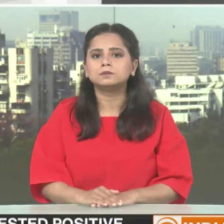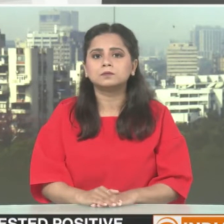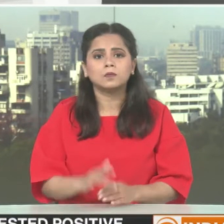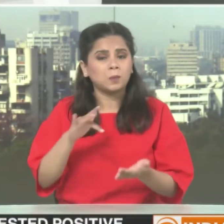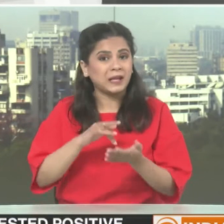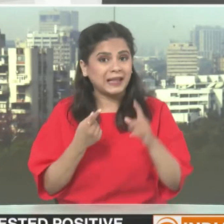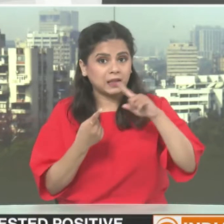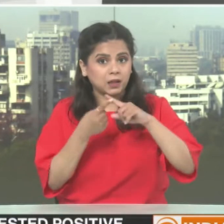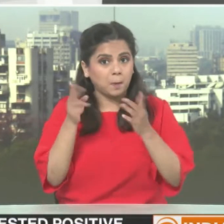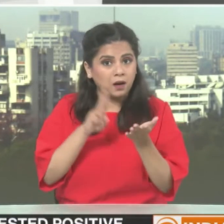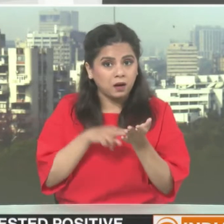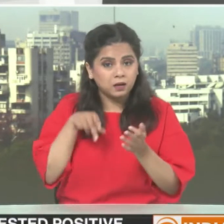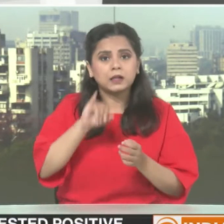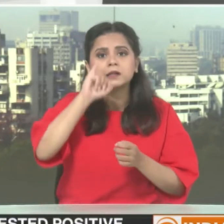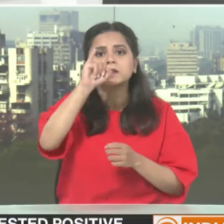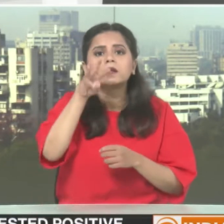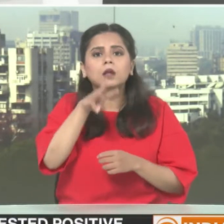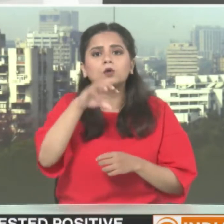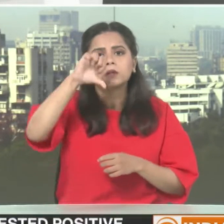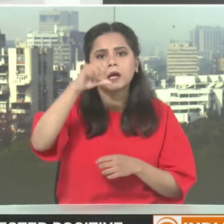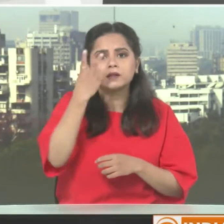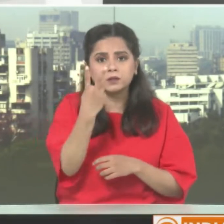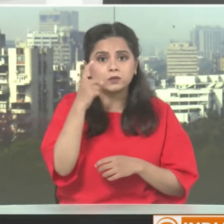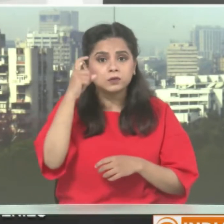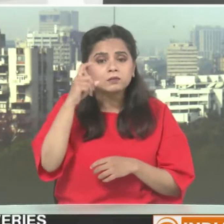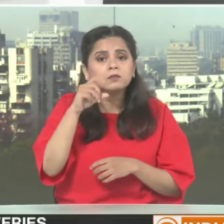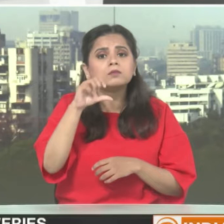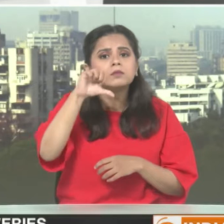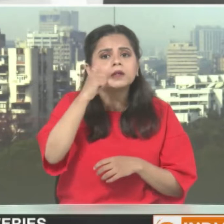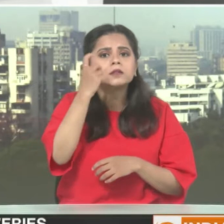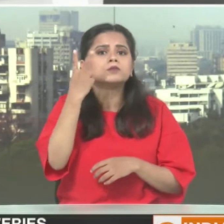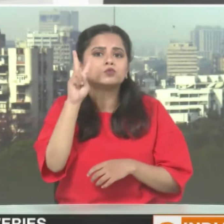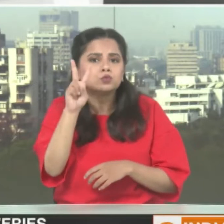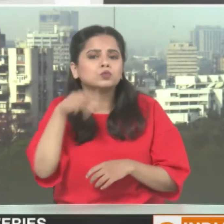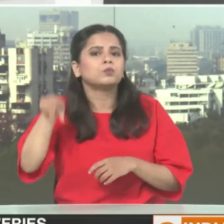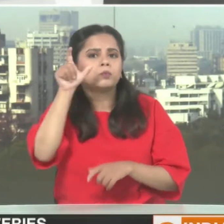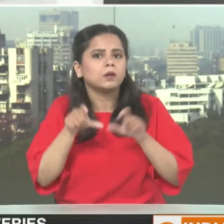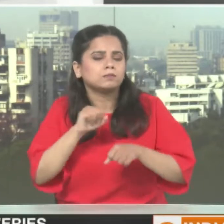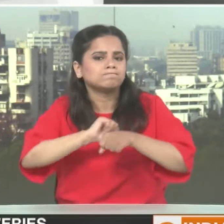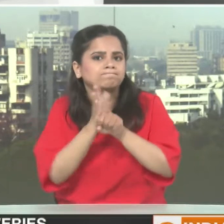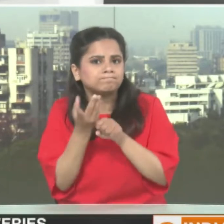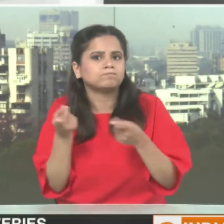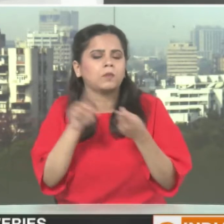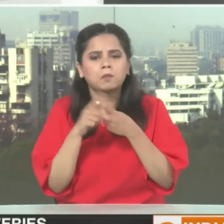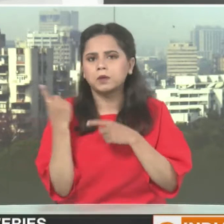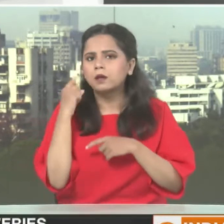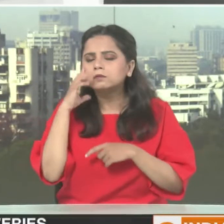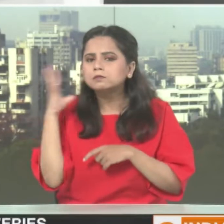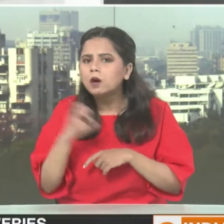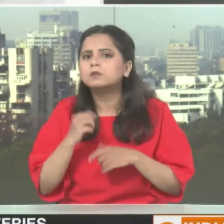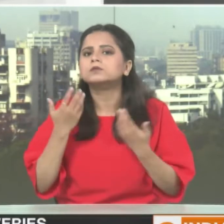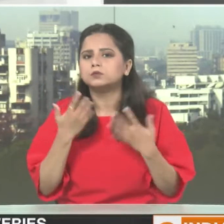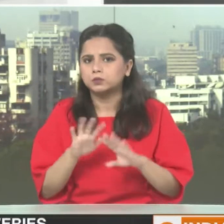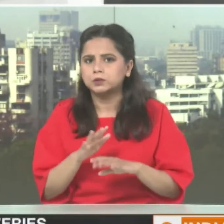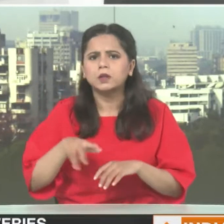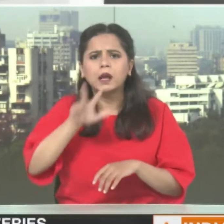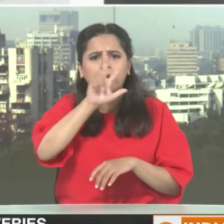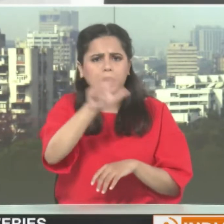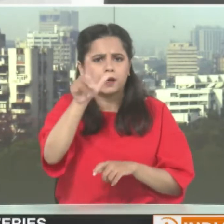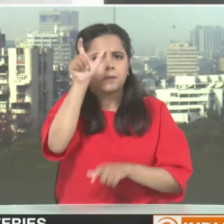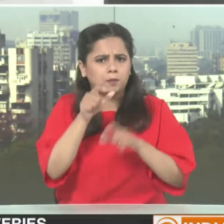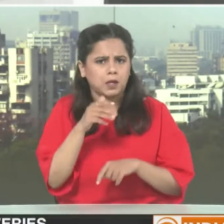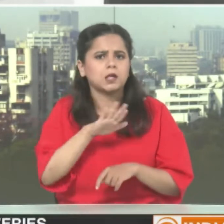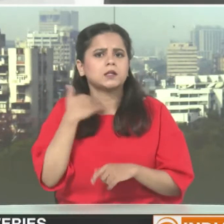In Tamil Nadu, 6,972 persons tested positive for COVID-19 yesterday. 88 deaths